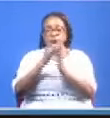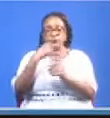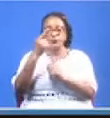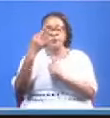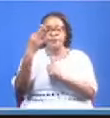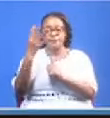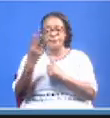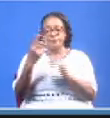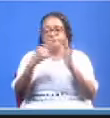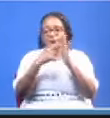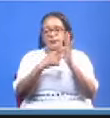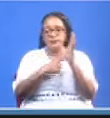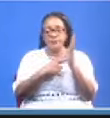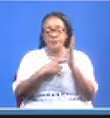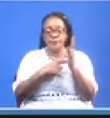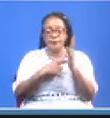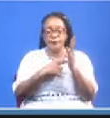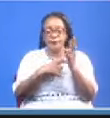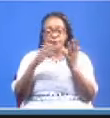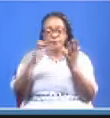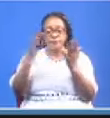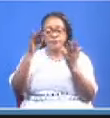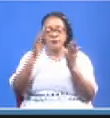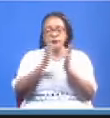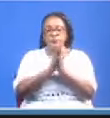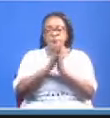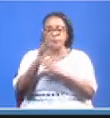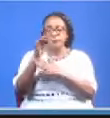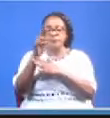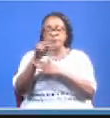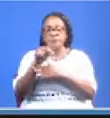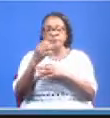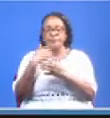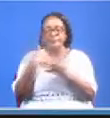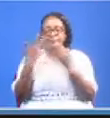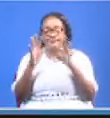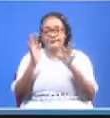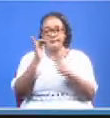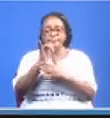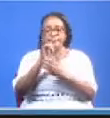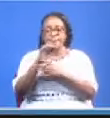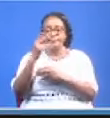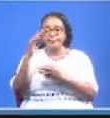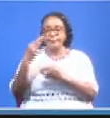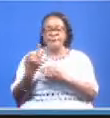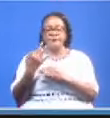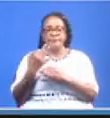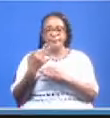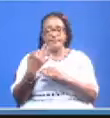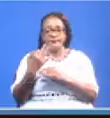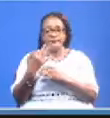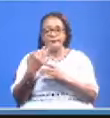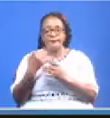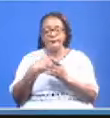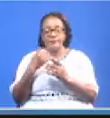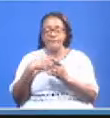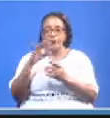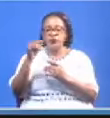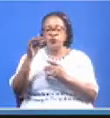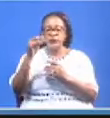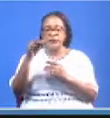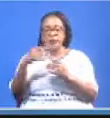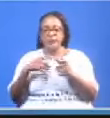134 points. Jasraj Sagu and Brian Simbi completed the podium in second and third respectively. The overall junior title